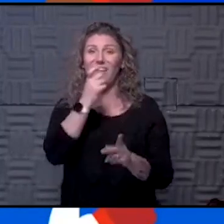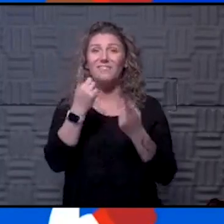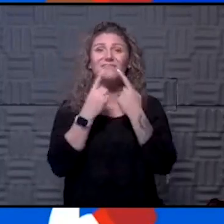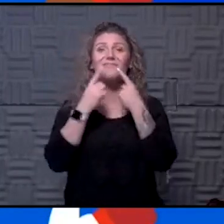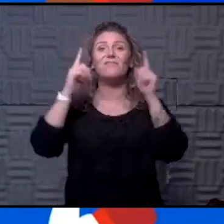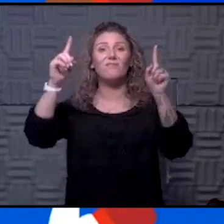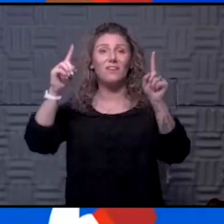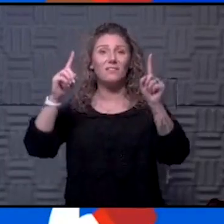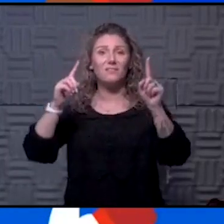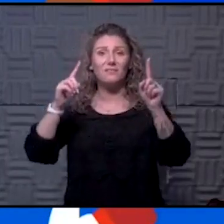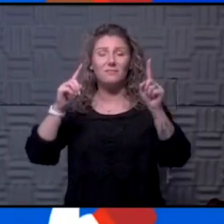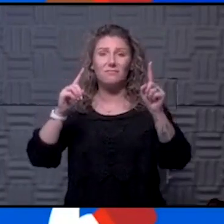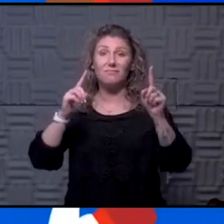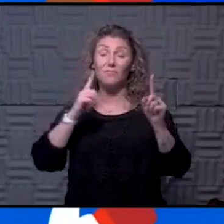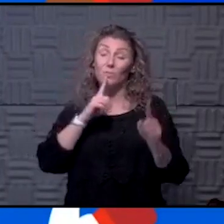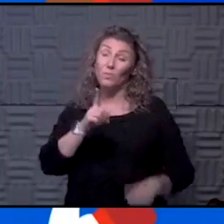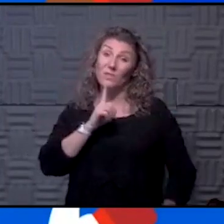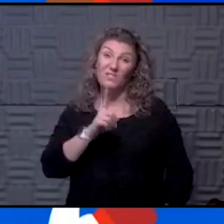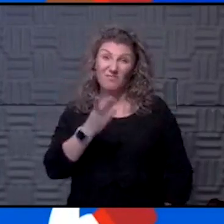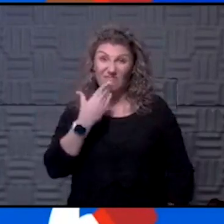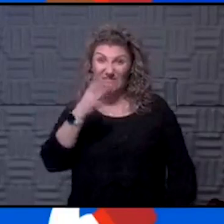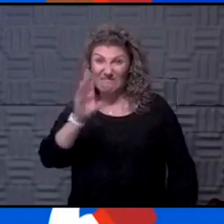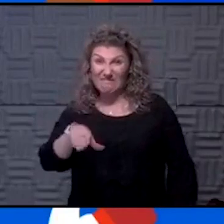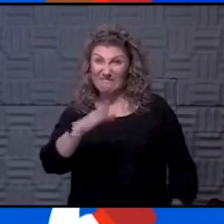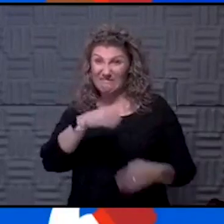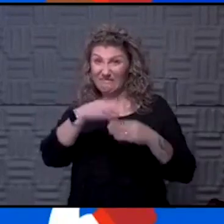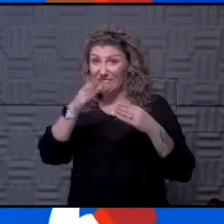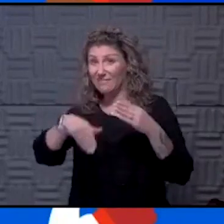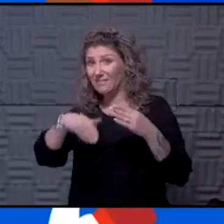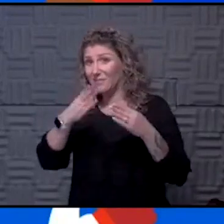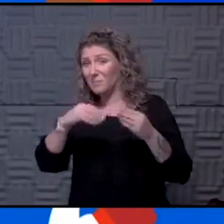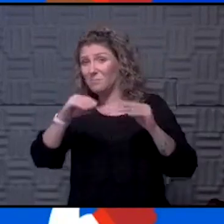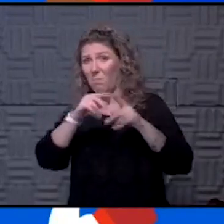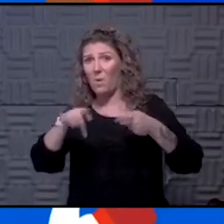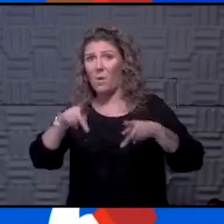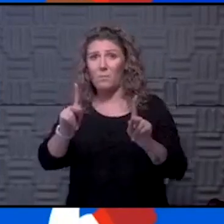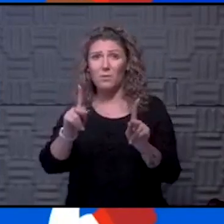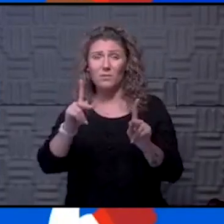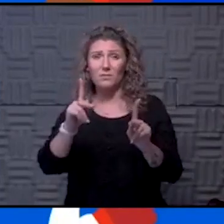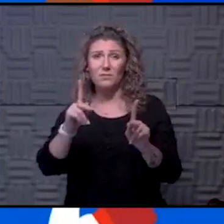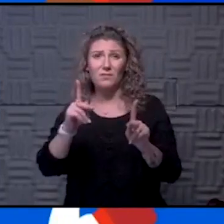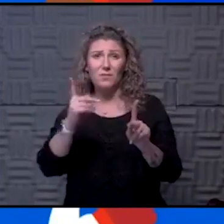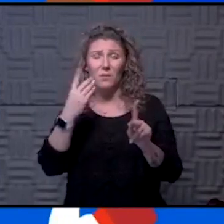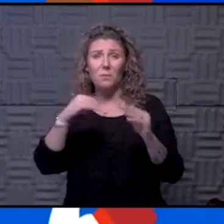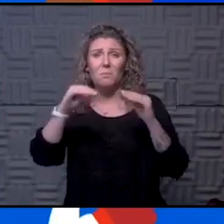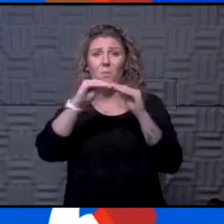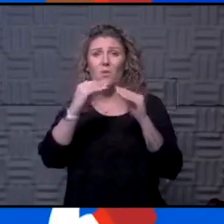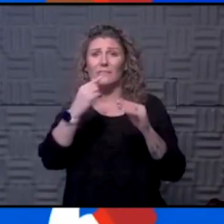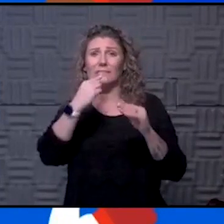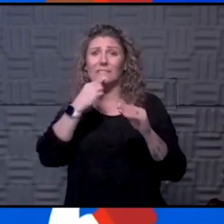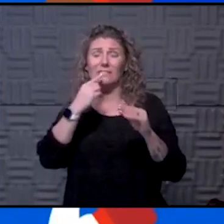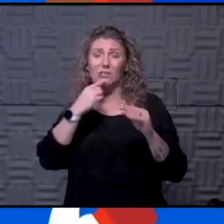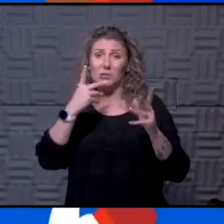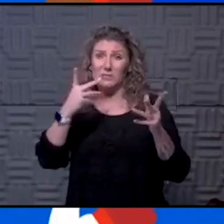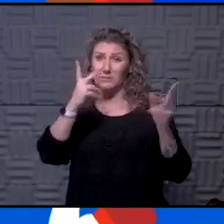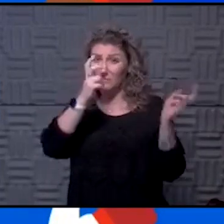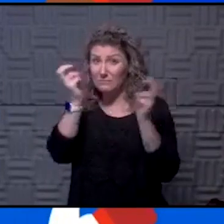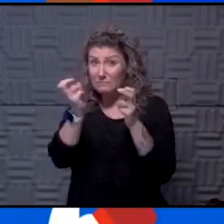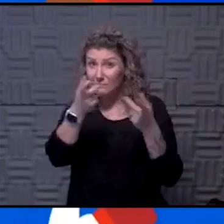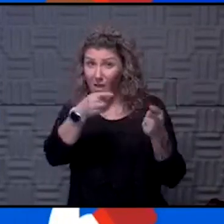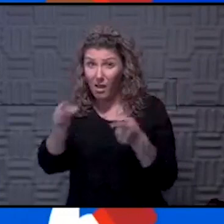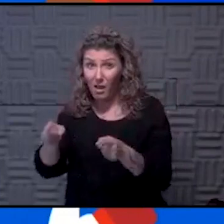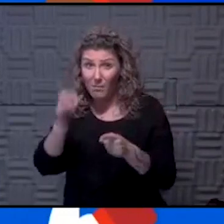effective, and consequently, the more opportunity that we give for more serious consequences to